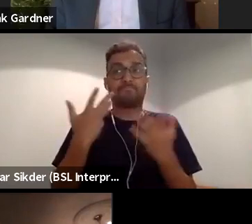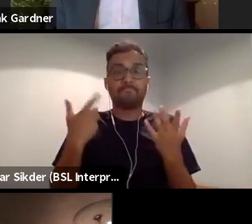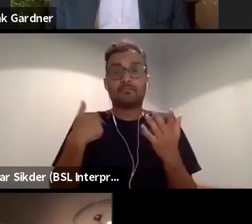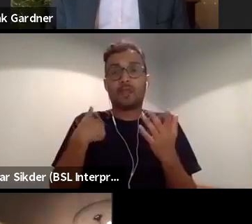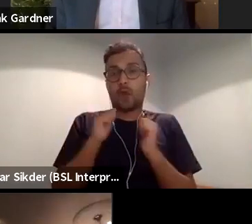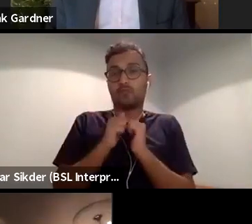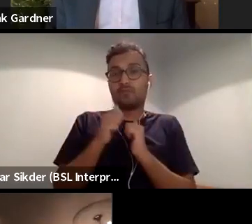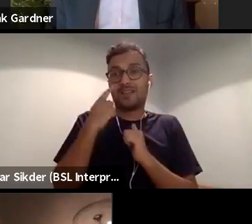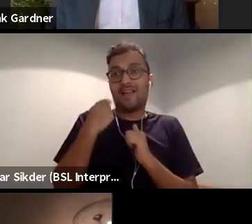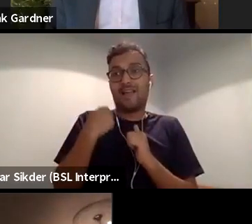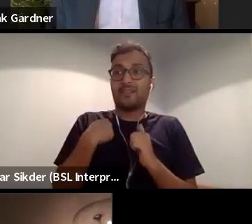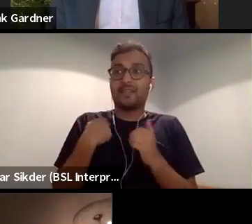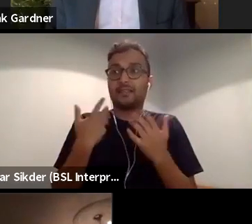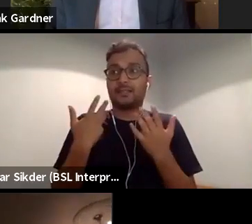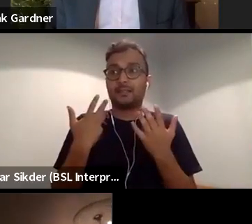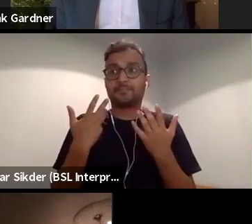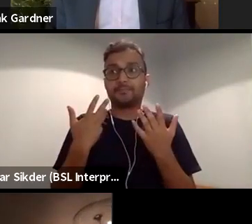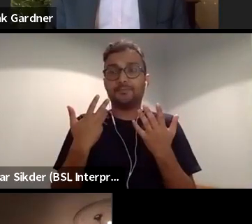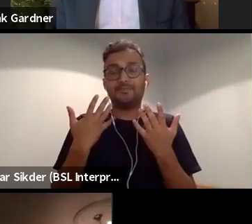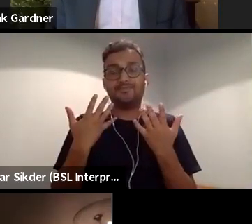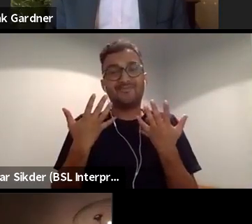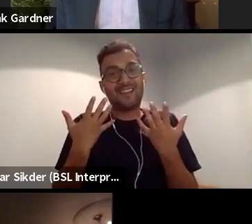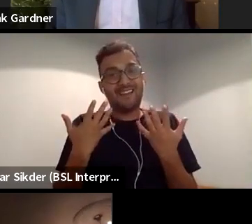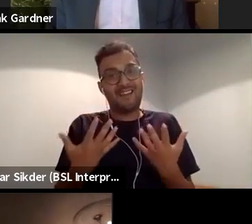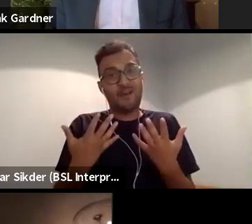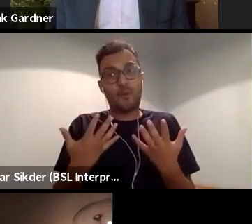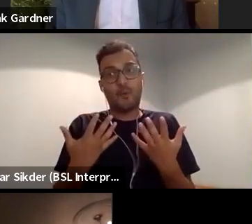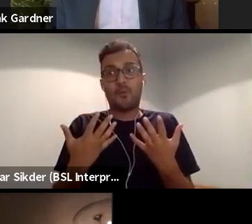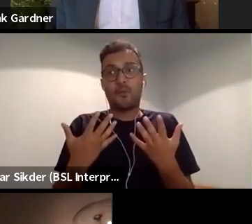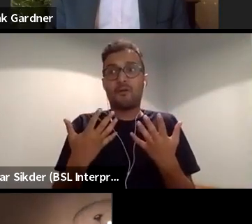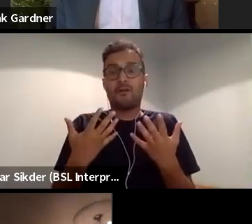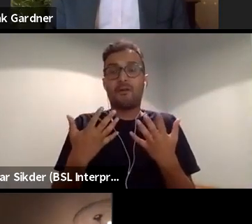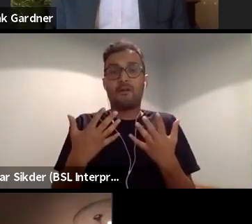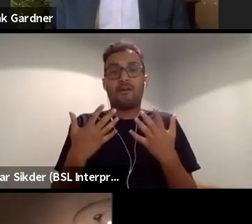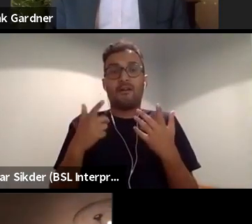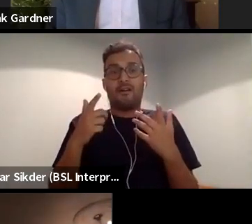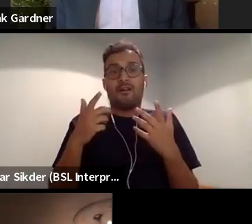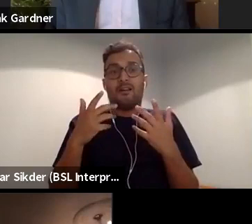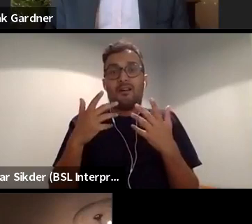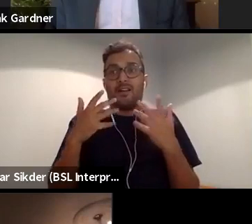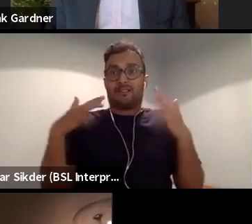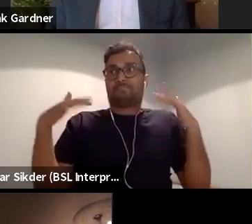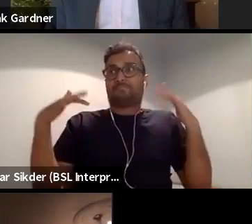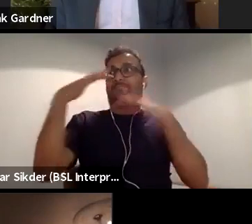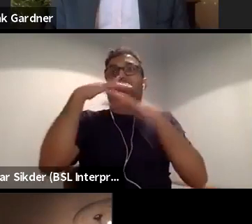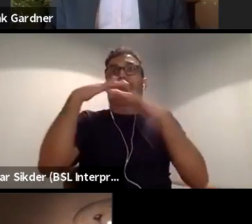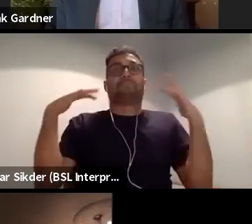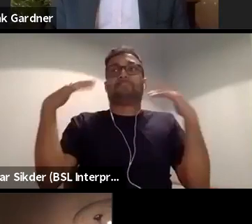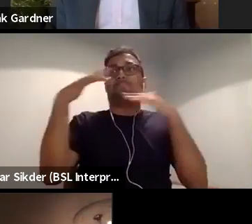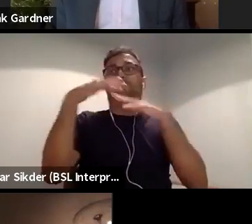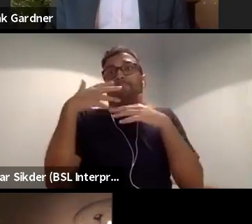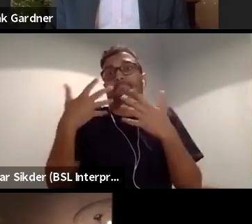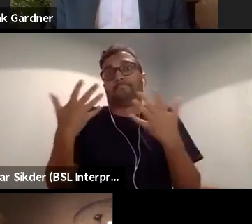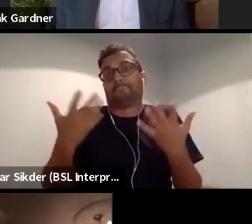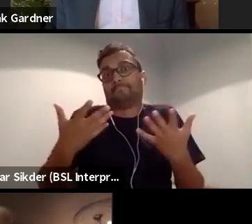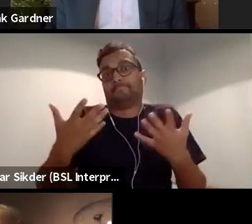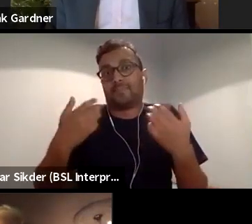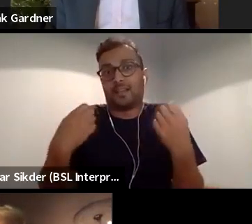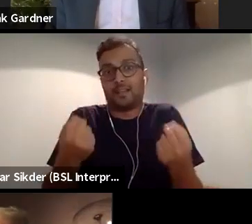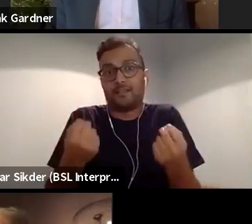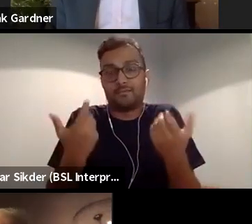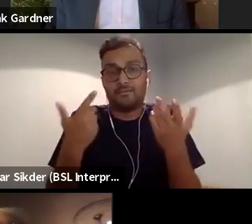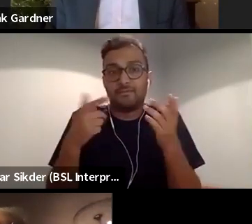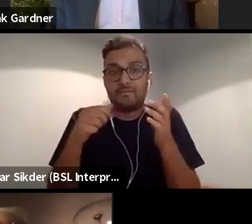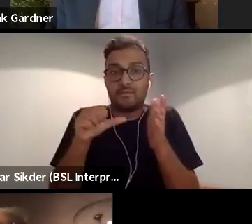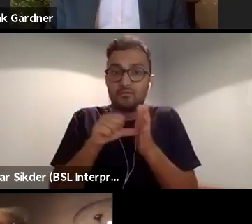of is that in the scale of things, yes, there are problems that remain in what we